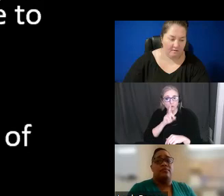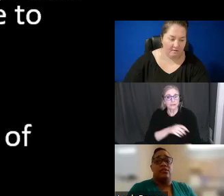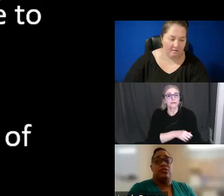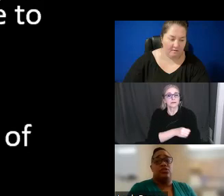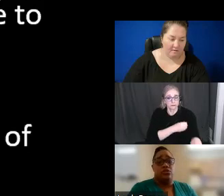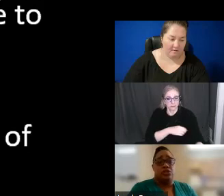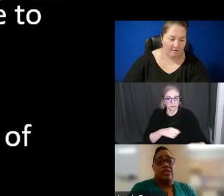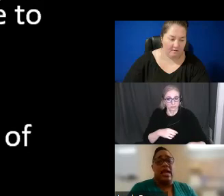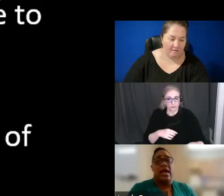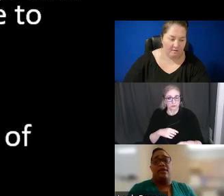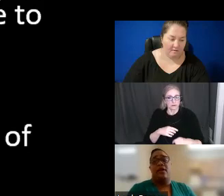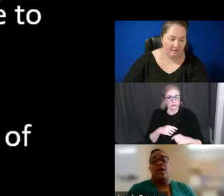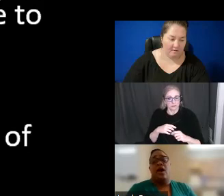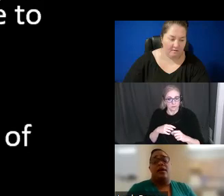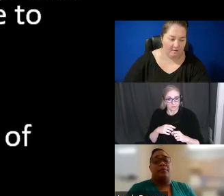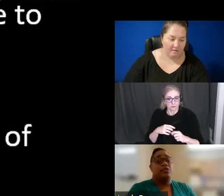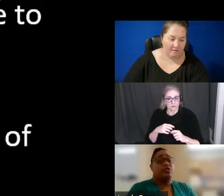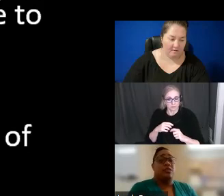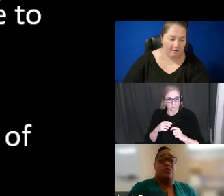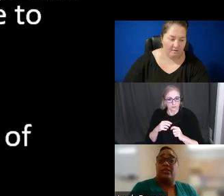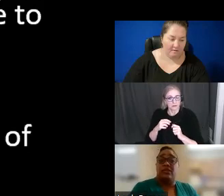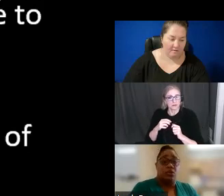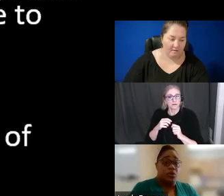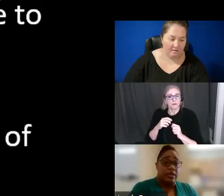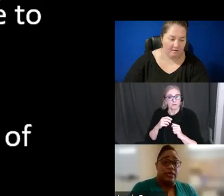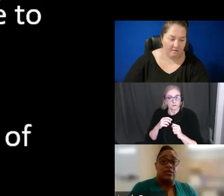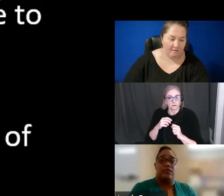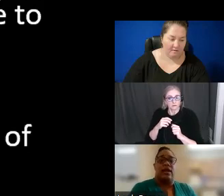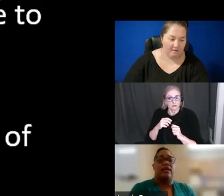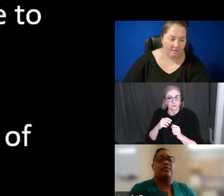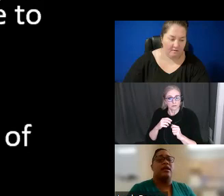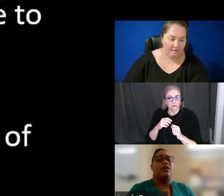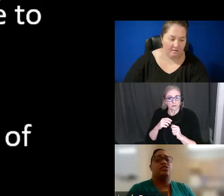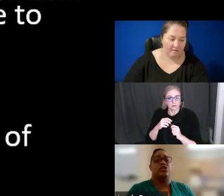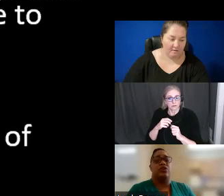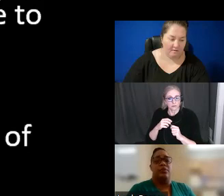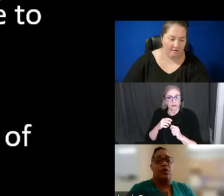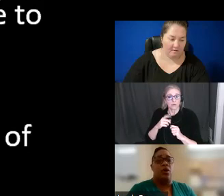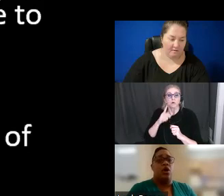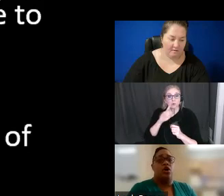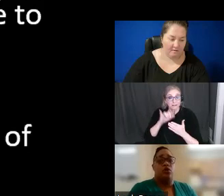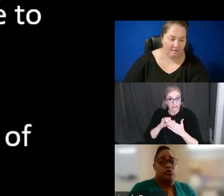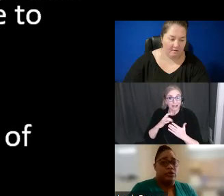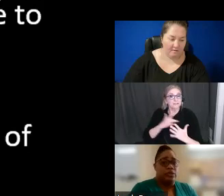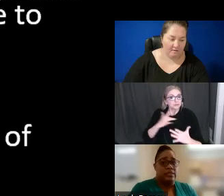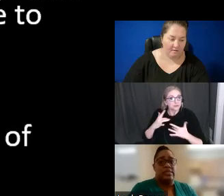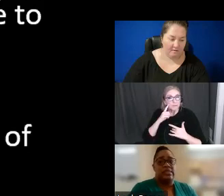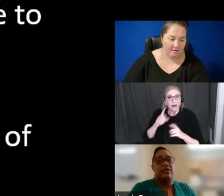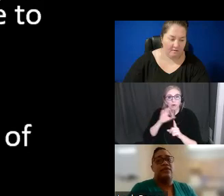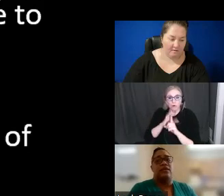when it comes to disclosure. They have mistrust with the authorities, right? They are concerned about